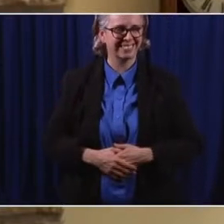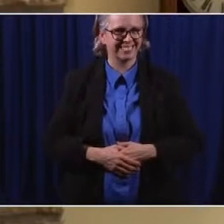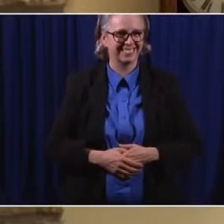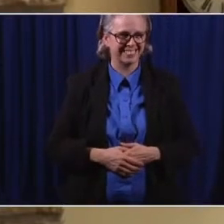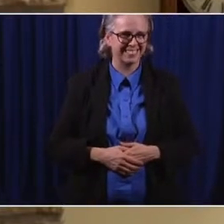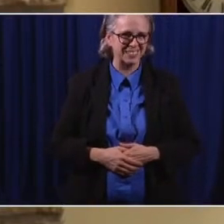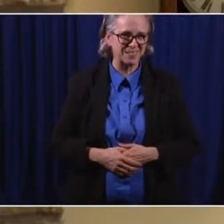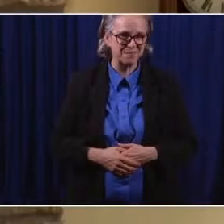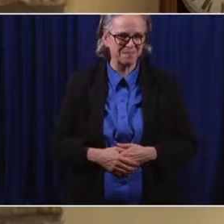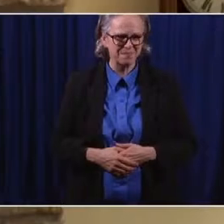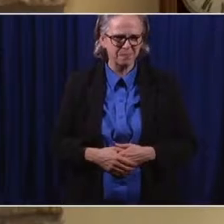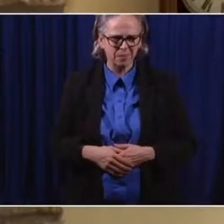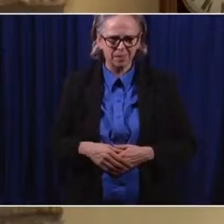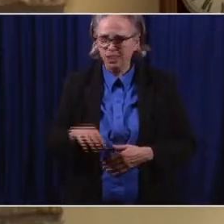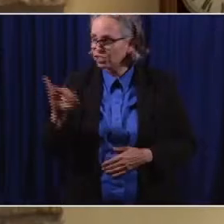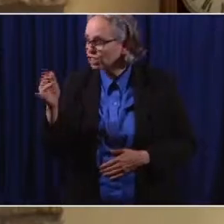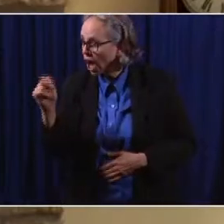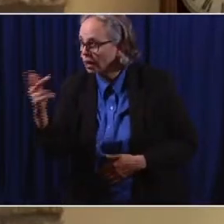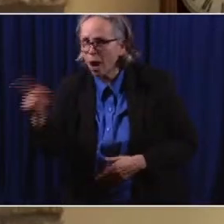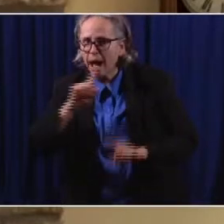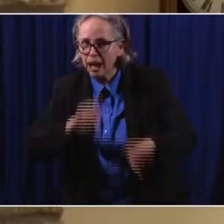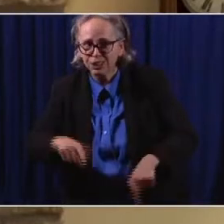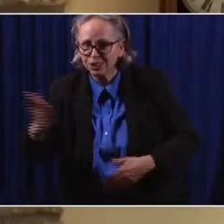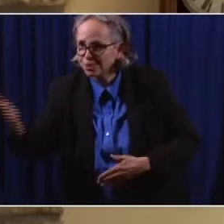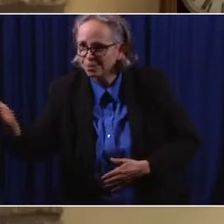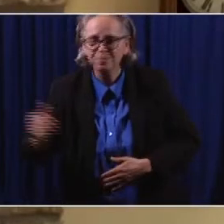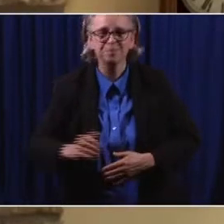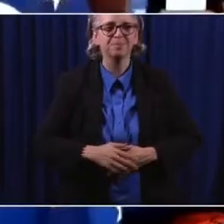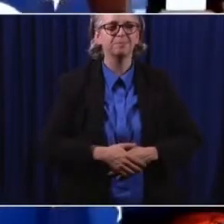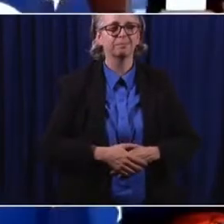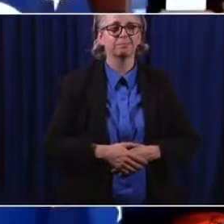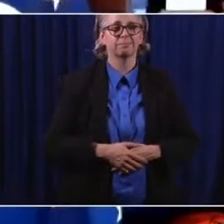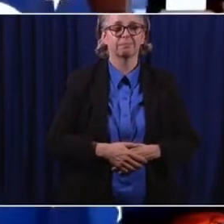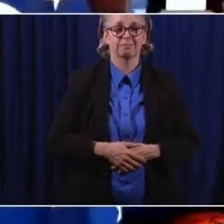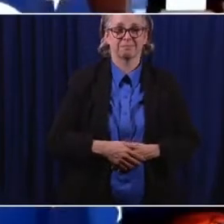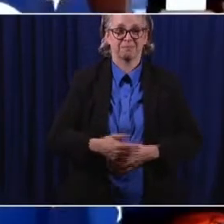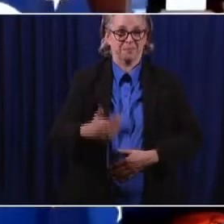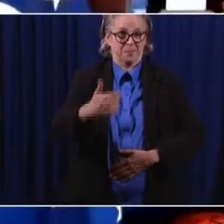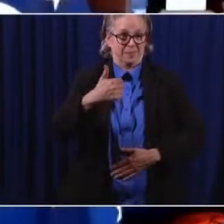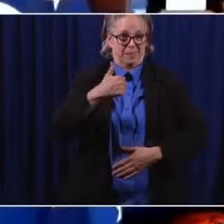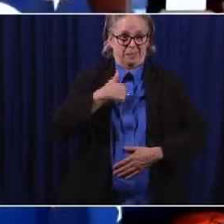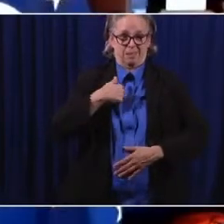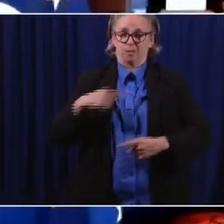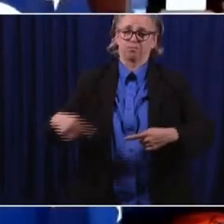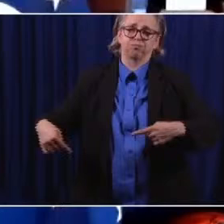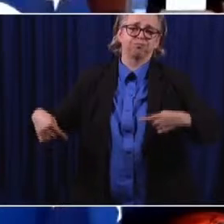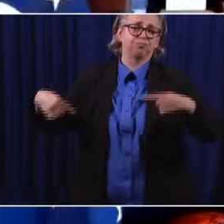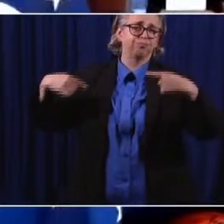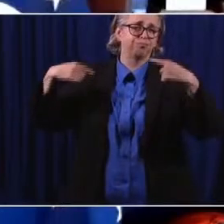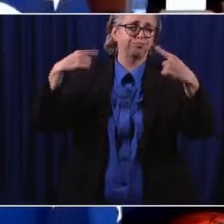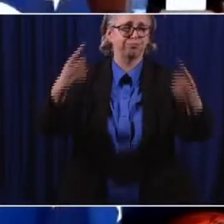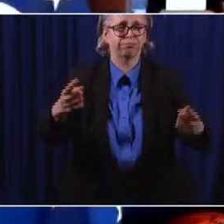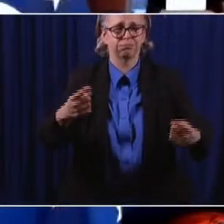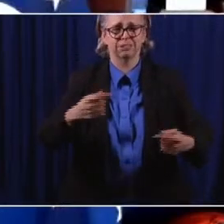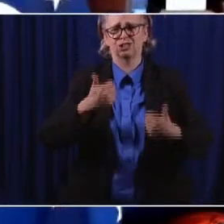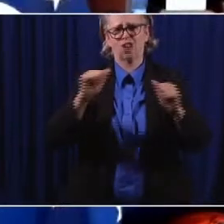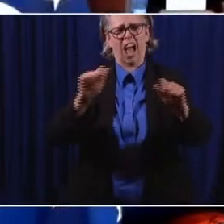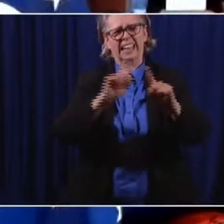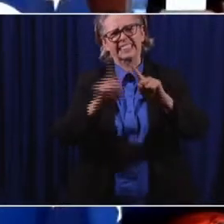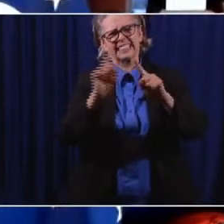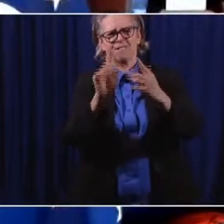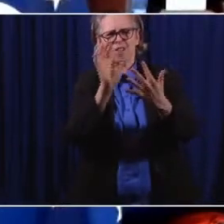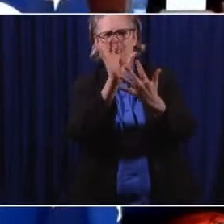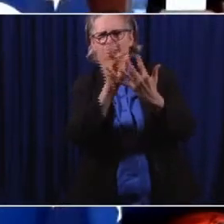I don't know if John's on there or not. I've voted throughout the years. I've voted everywhere. I voted early in person.